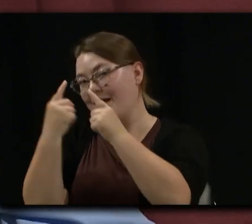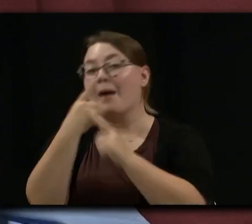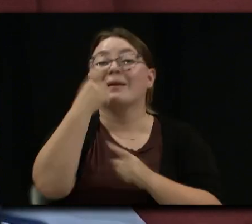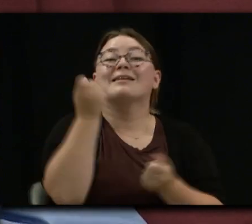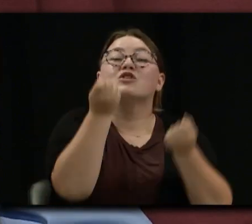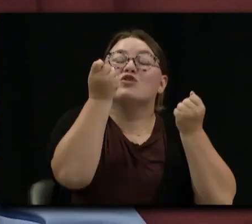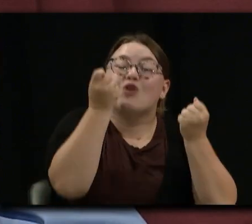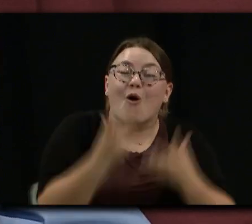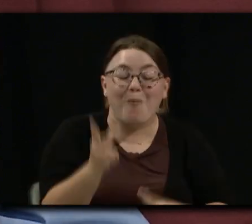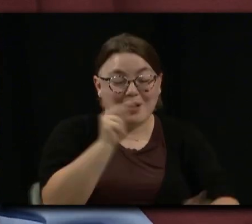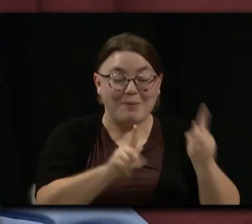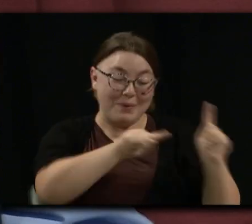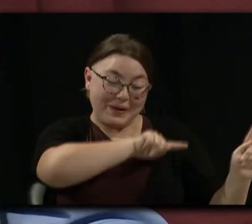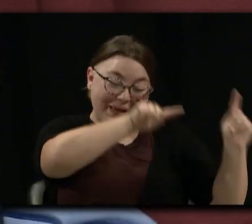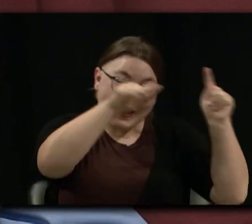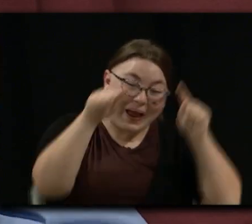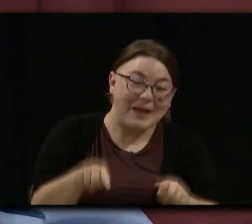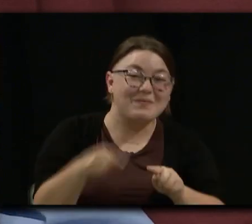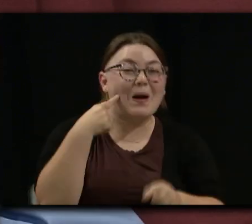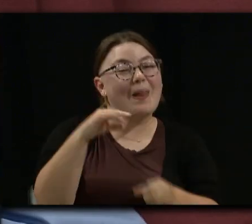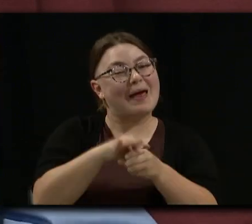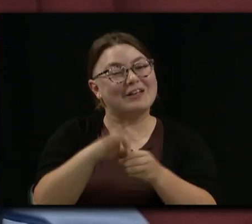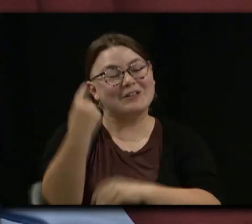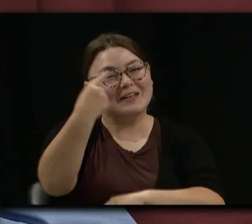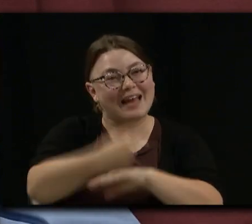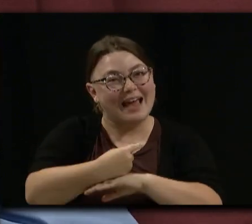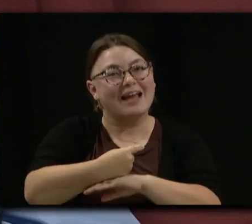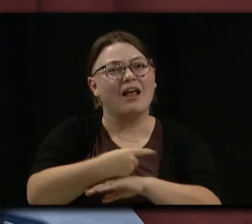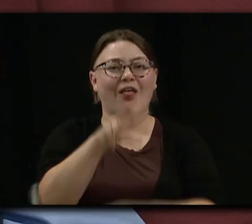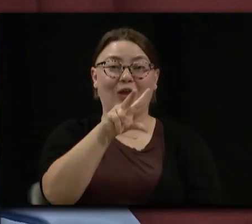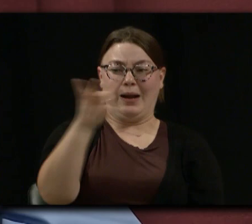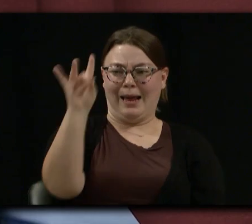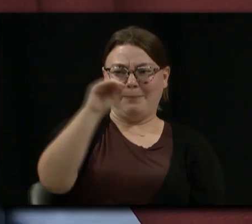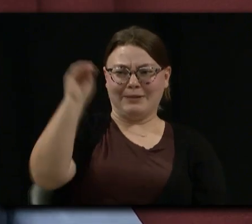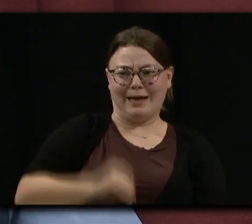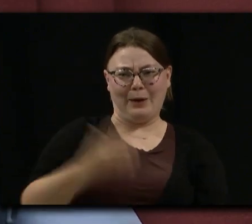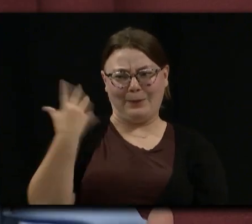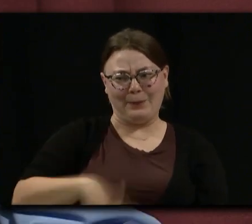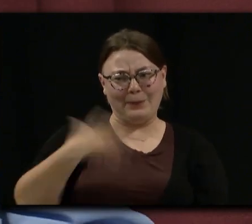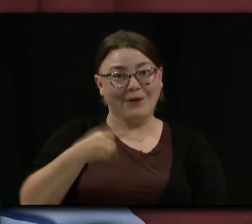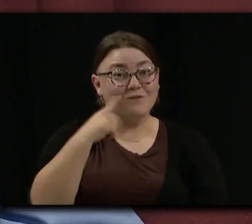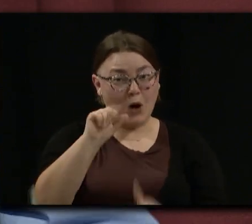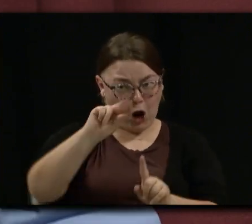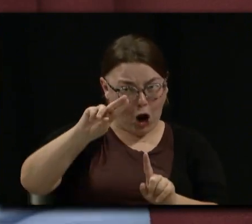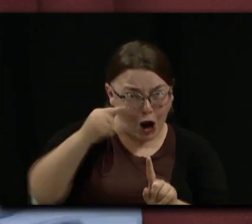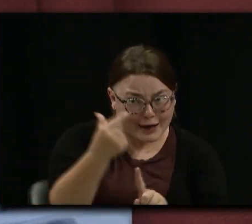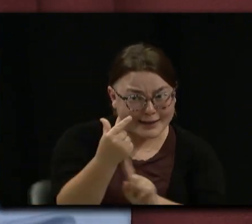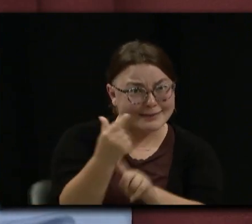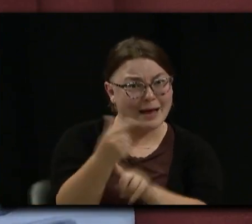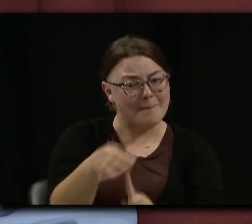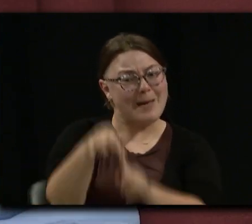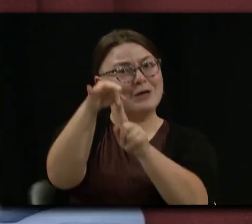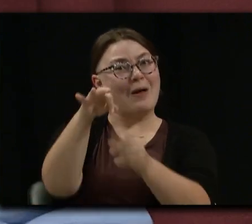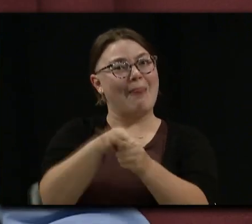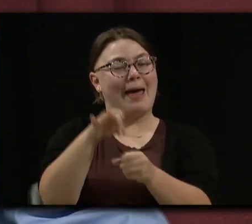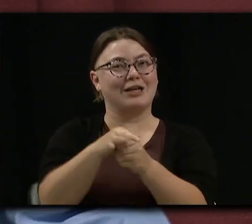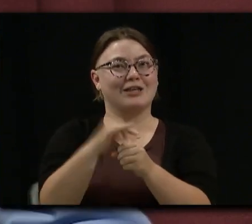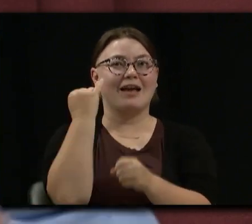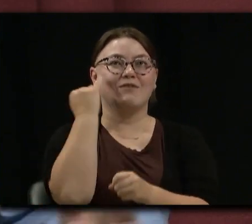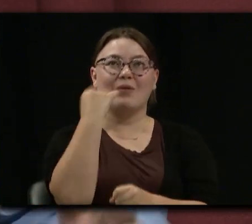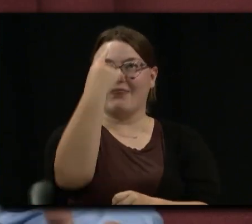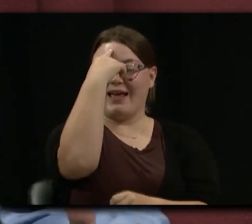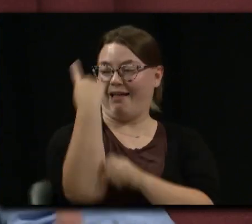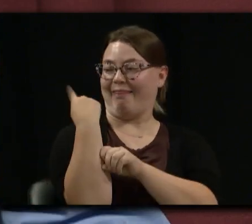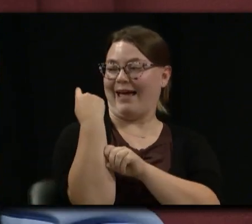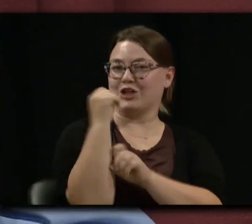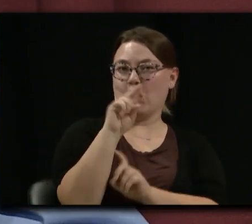that we had, and most people say, well, 38% in the county. Well, for an August, if you look back at last year's August